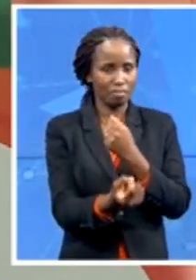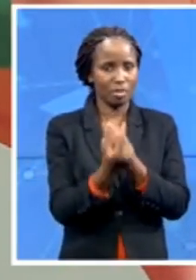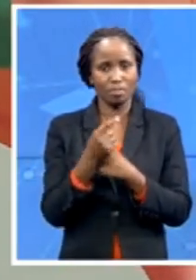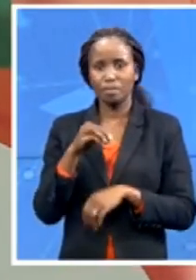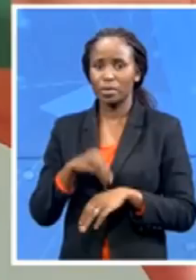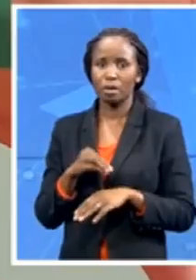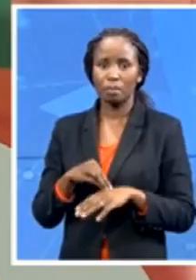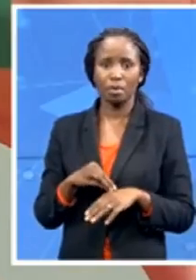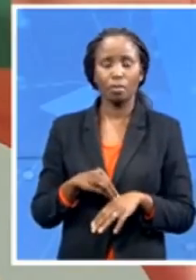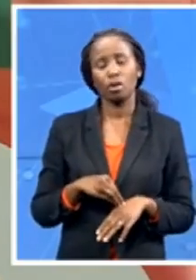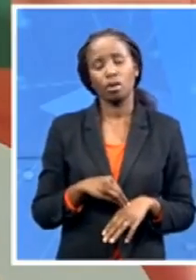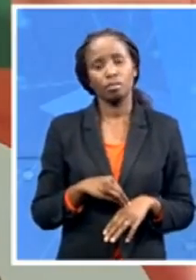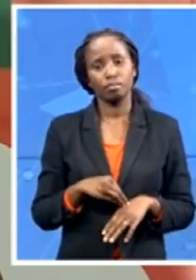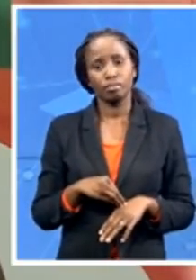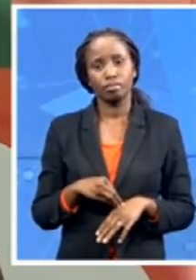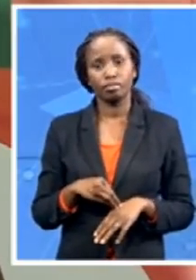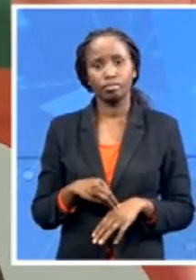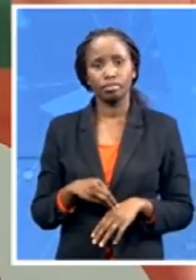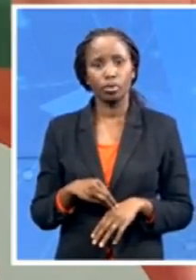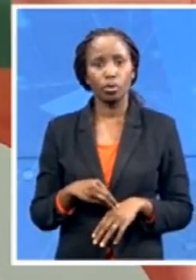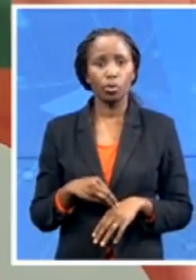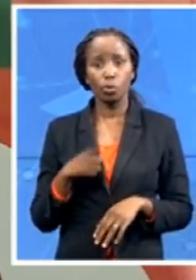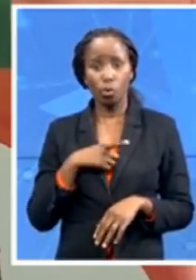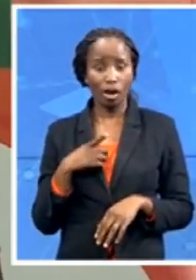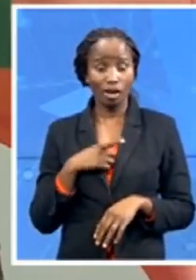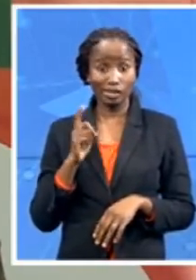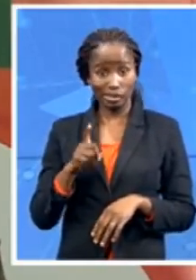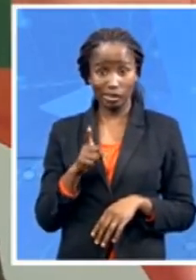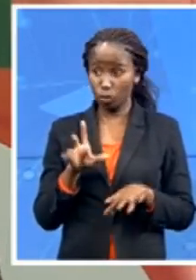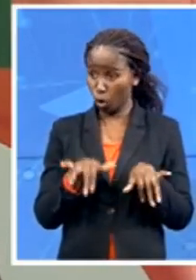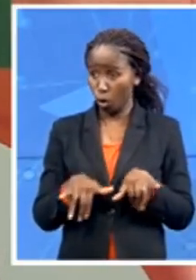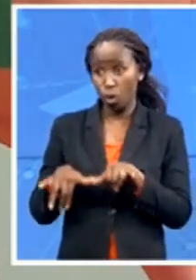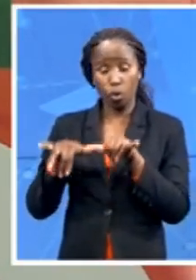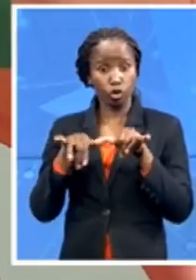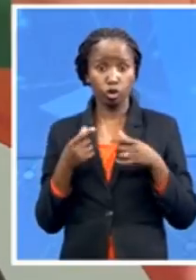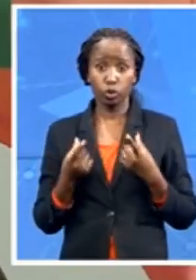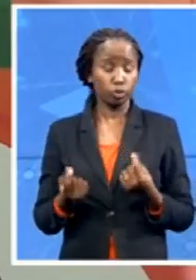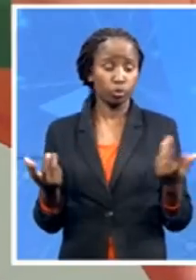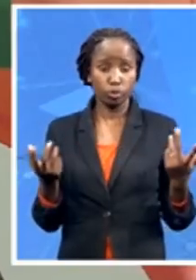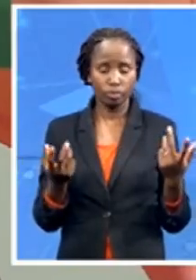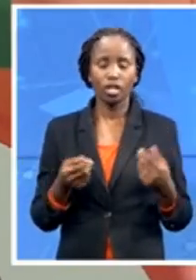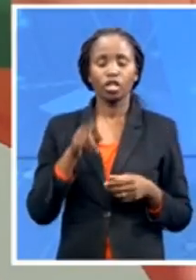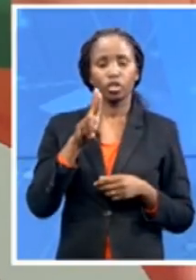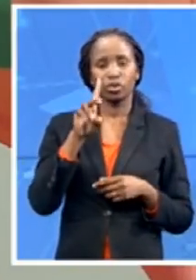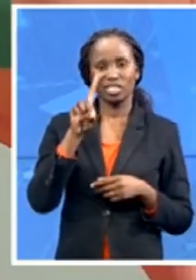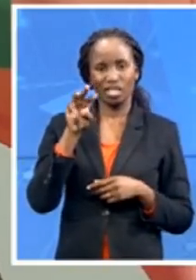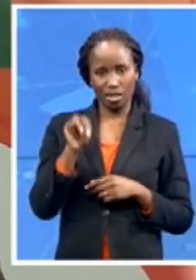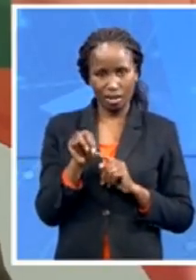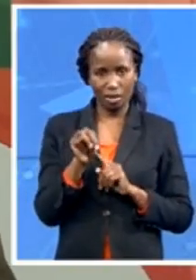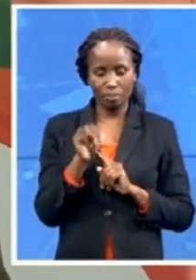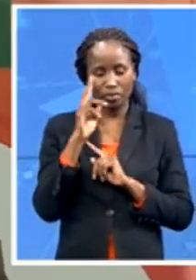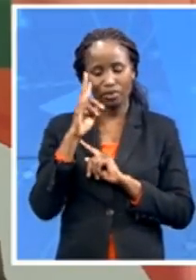uniformly practiced. UDM is of the view that guidelines on how coalition